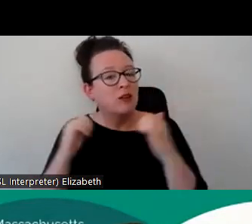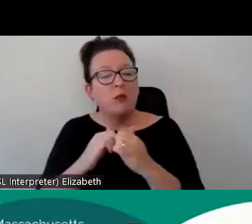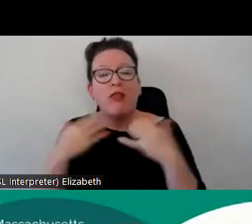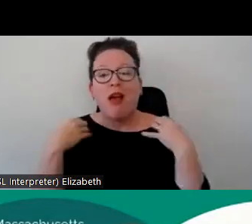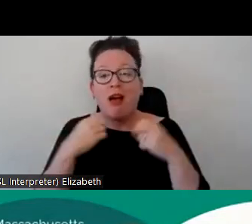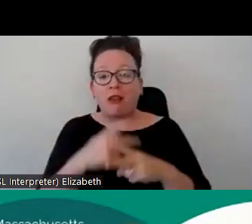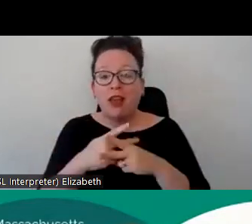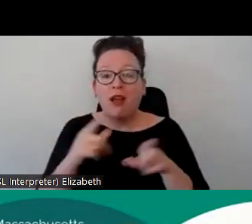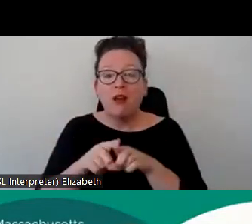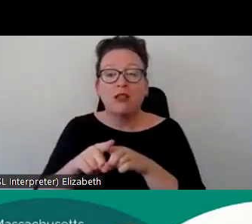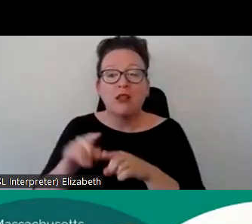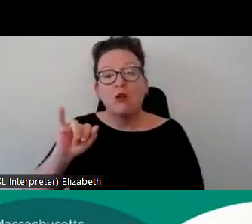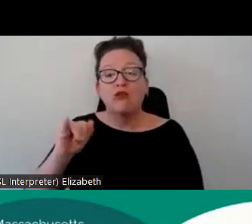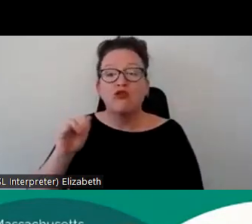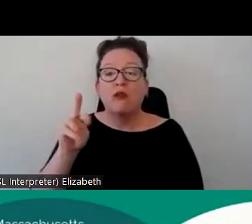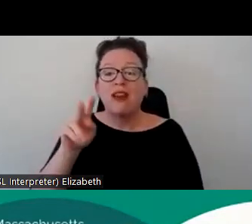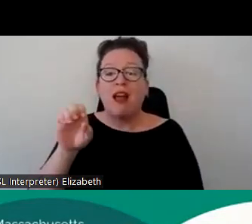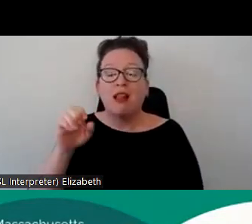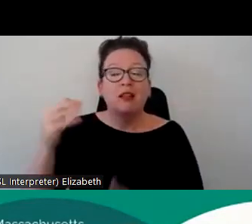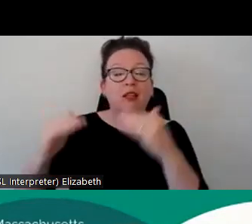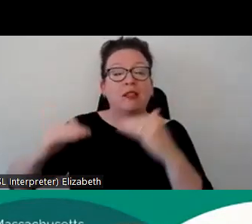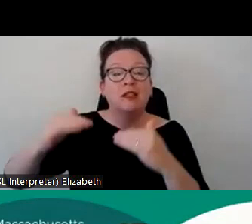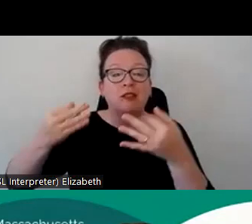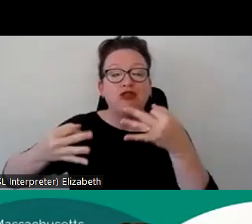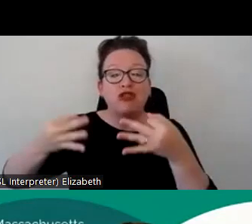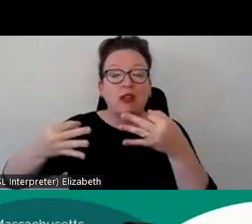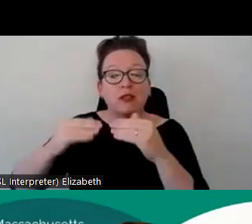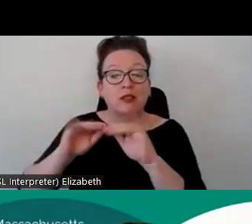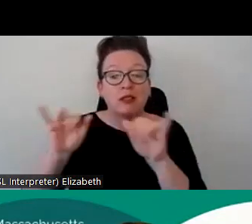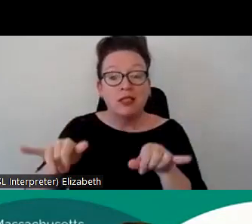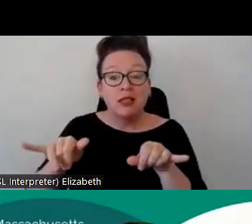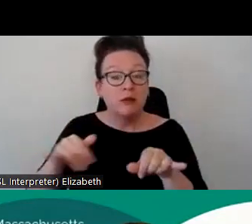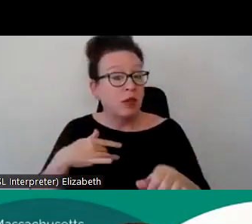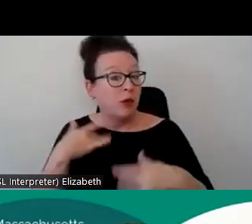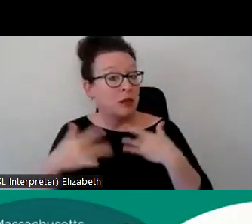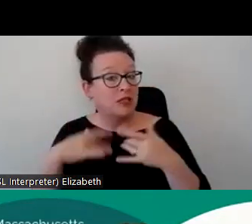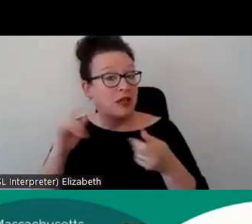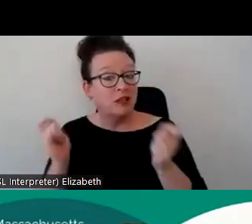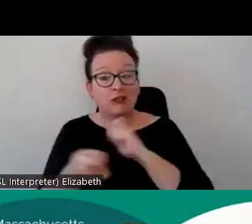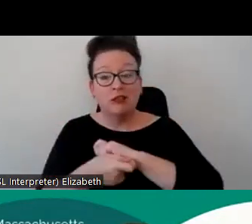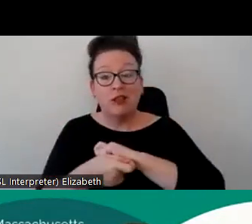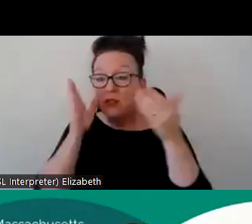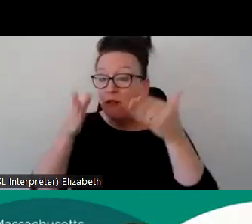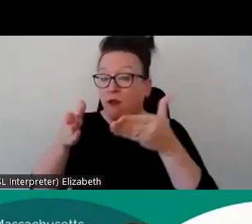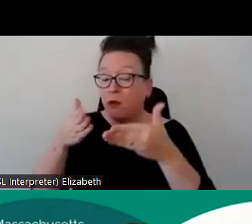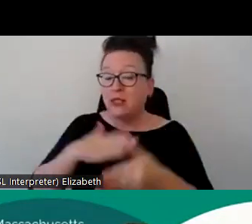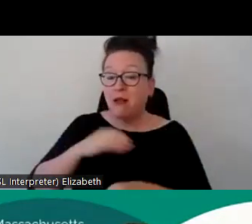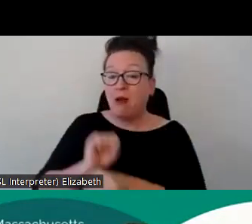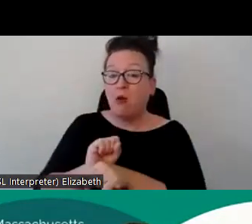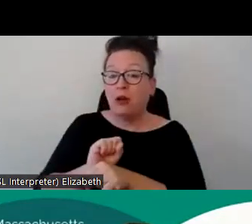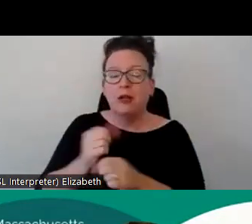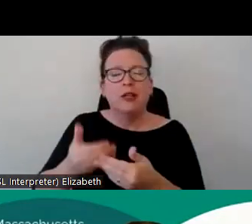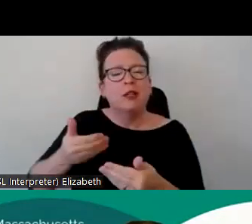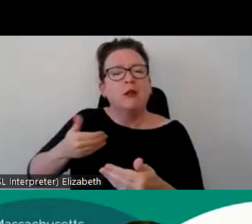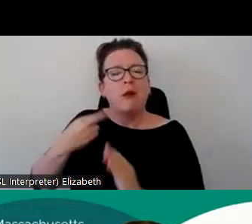systems. So for me, it was really exciting to shift over and focus on work. In the other roles I was in, I